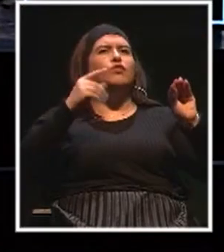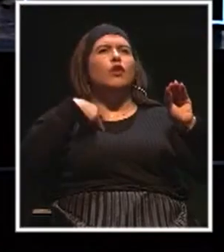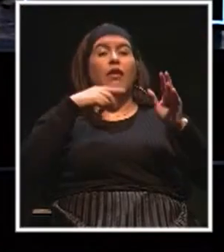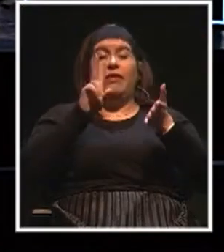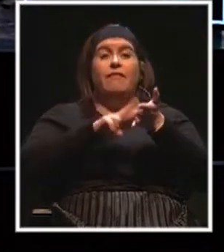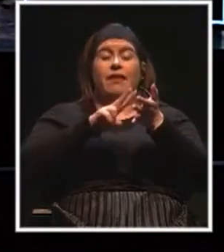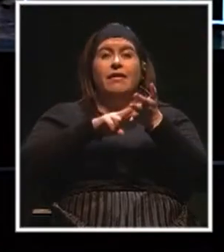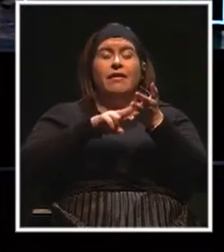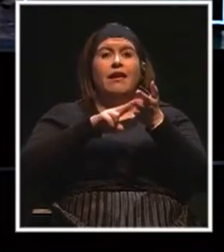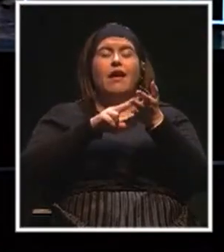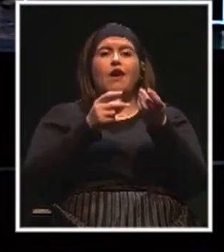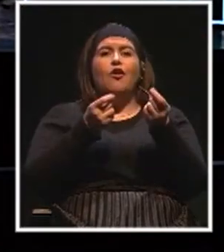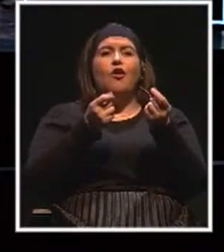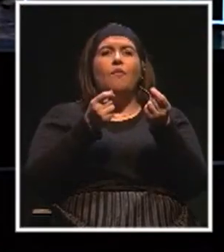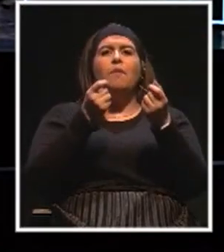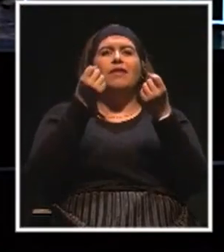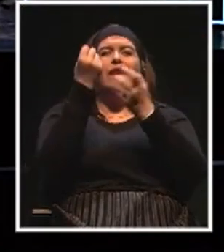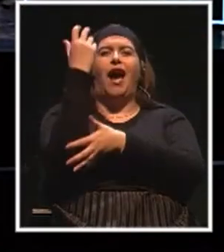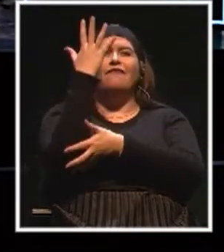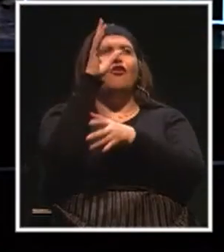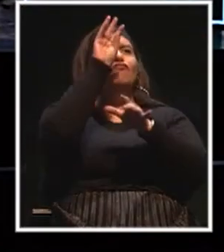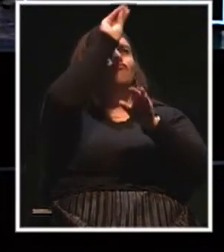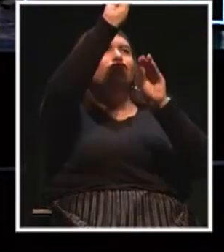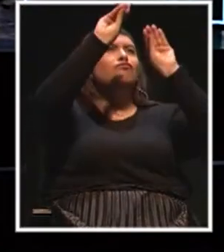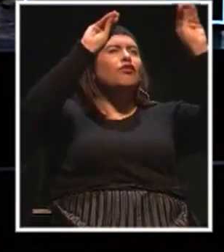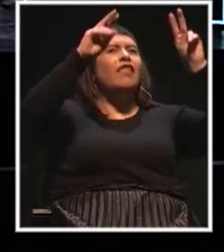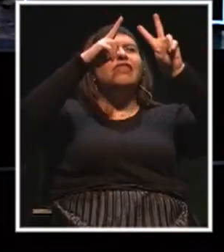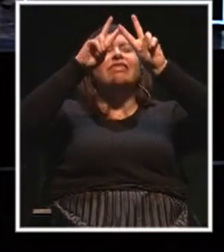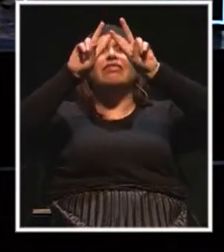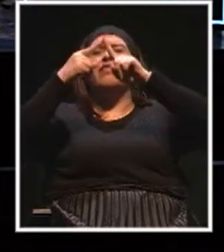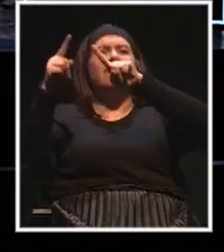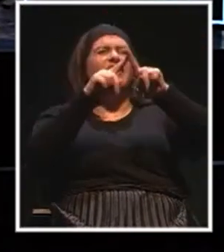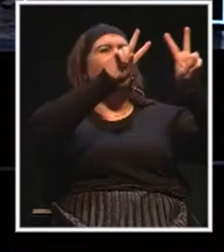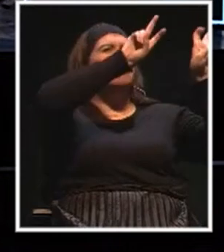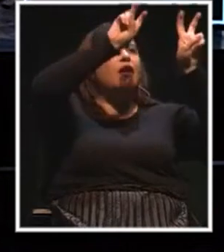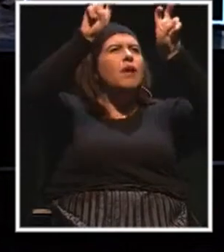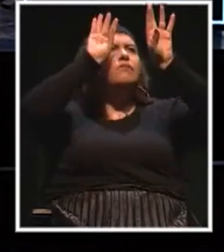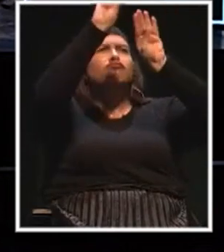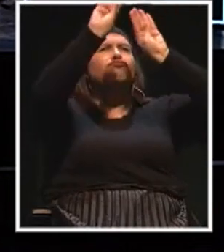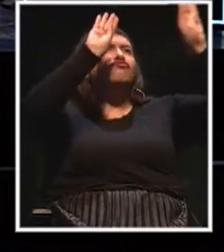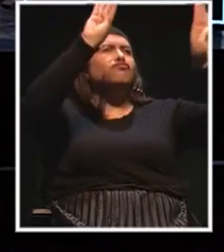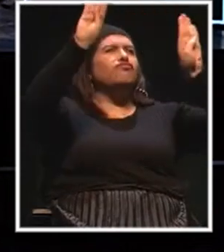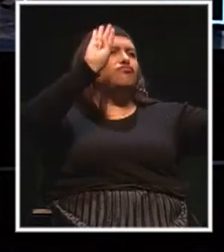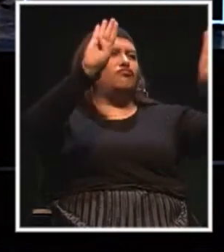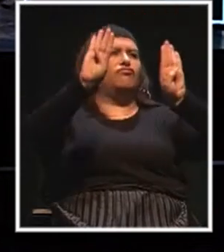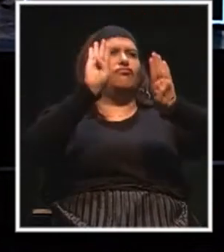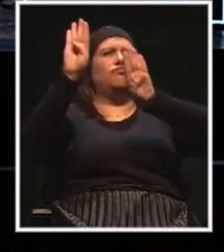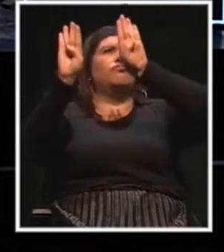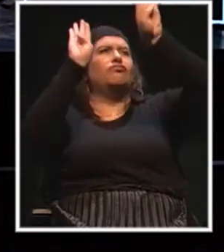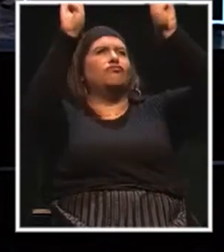books, and I Xeroxed them, and I put them up on my bulletin board. And it said, here's the Starks, here's the Lannisters, here